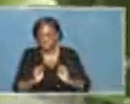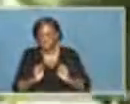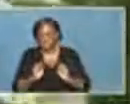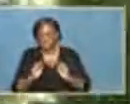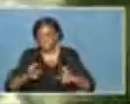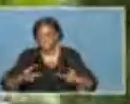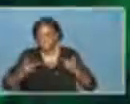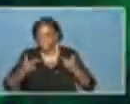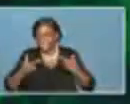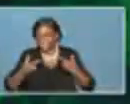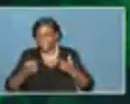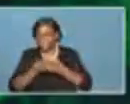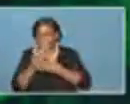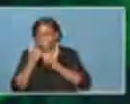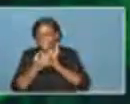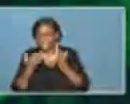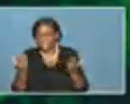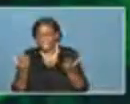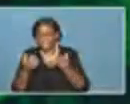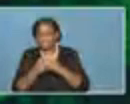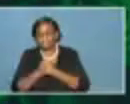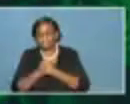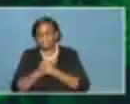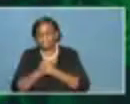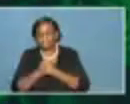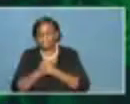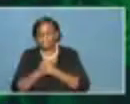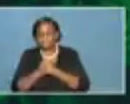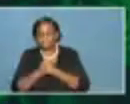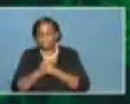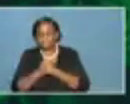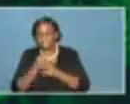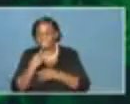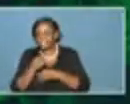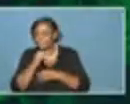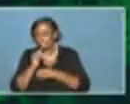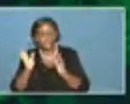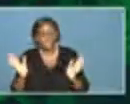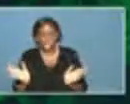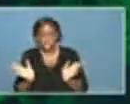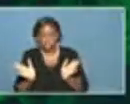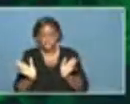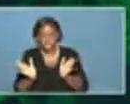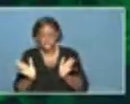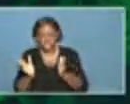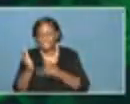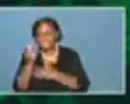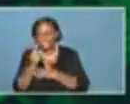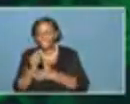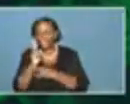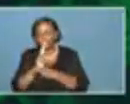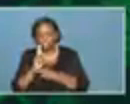hemp. Here in the Bahamas and here at ZNS, we're not encouraging the use of marijuana, but as this discussion heats